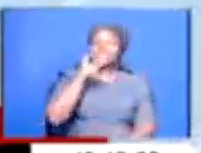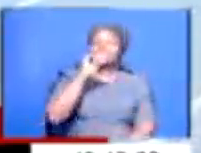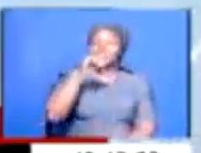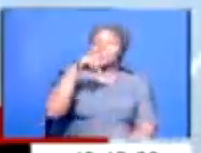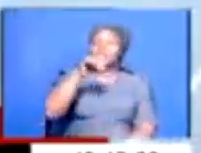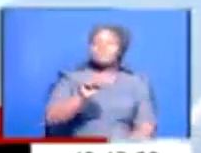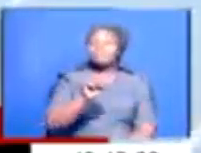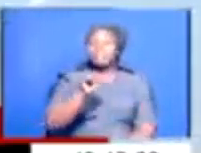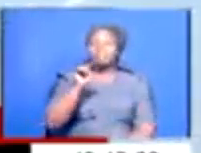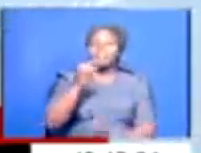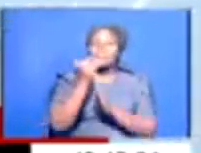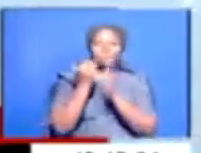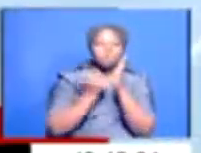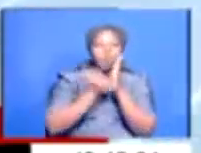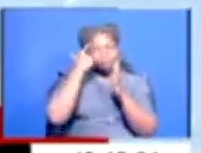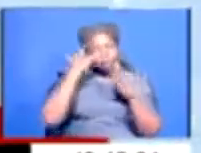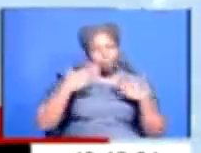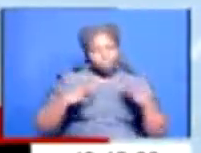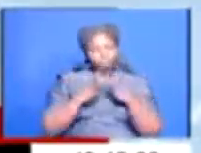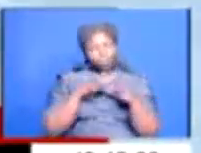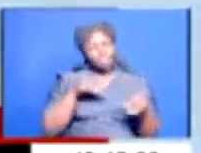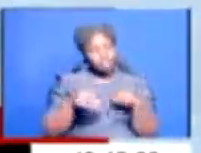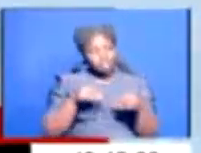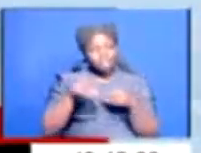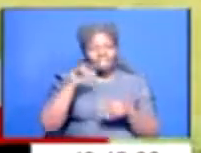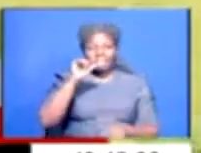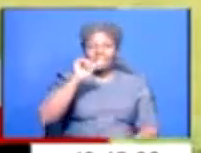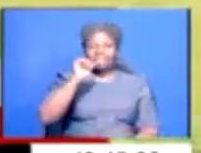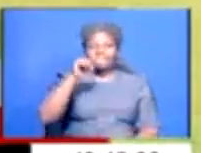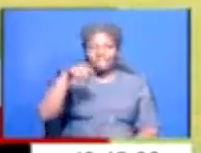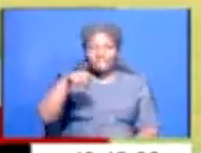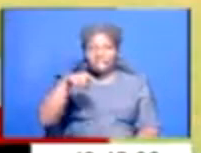para athletes, and GAPS is an